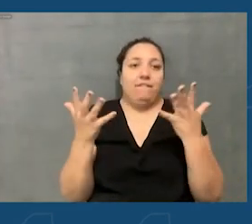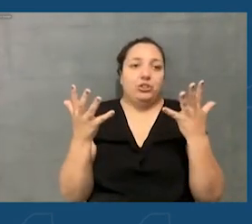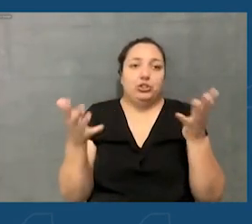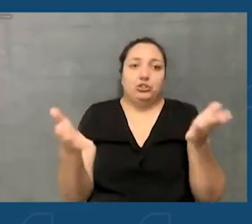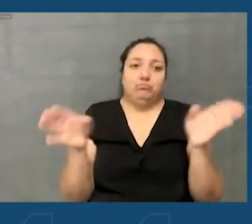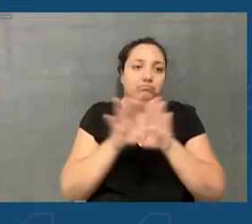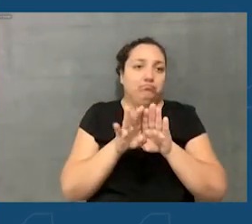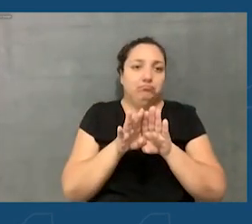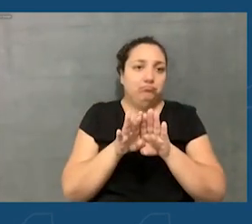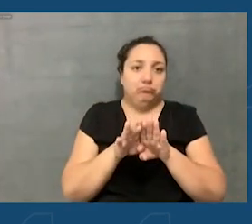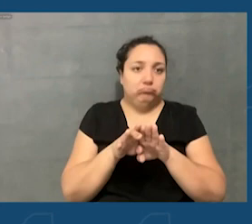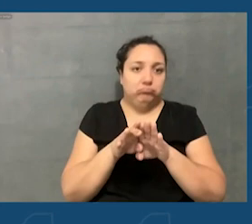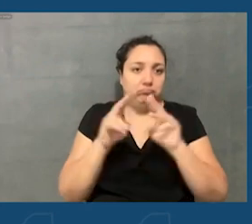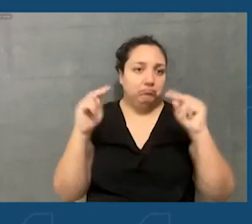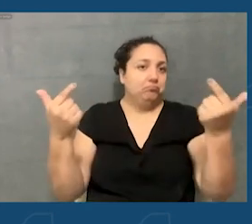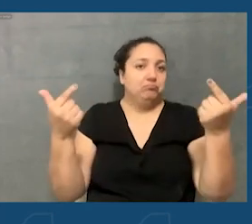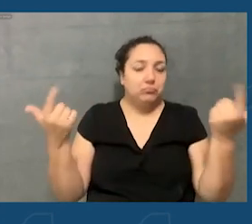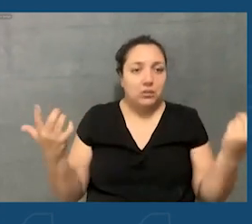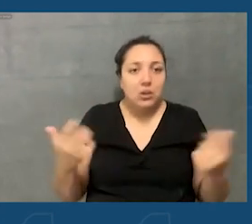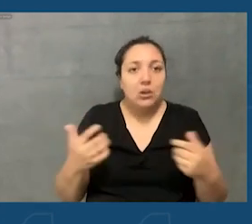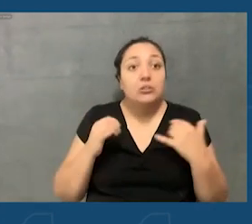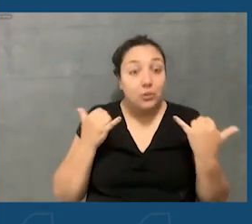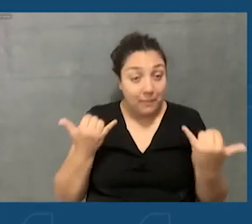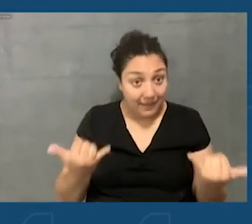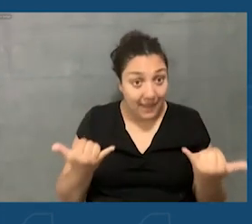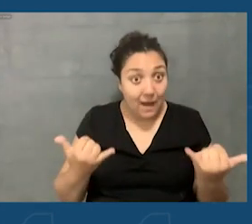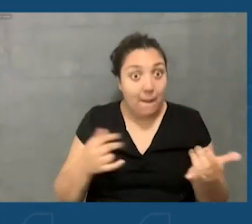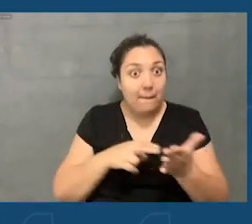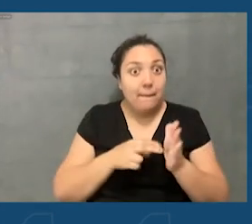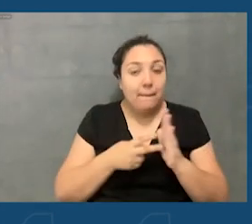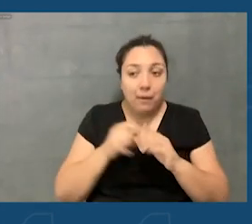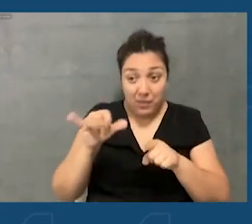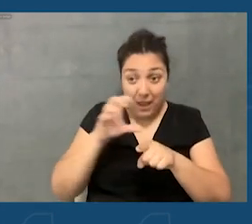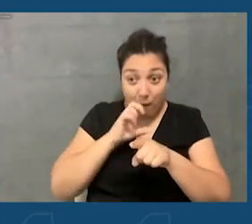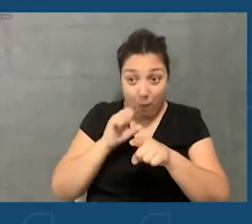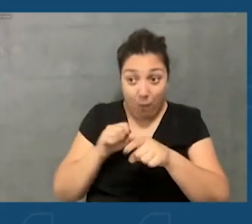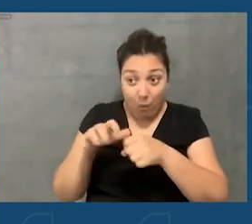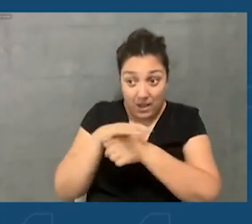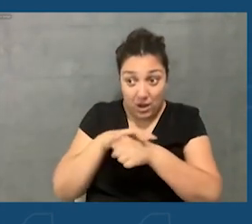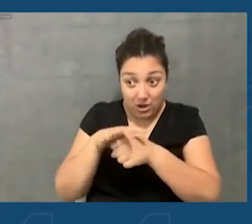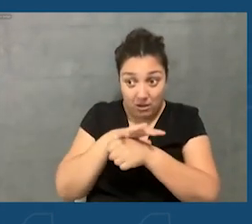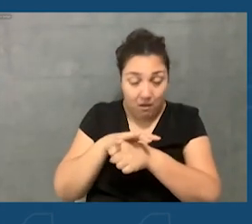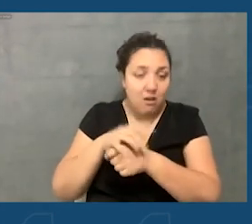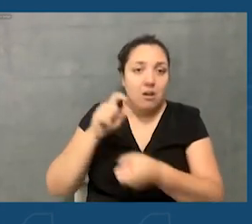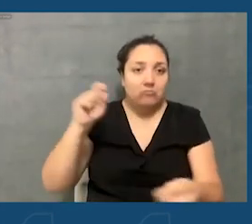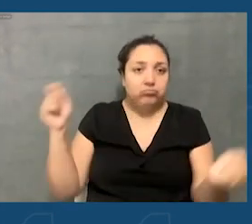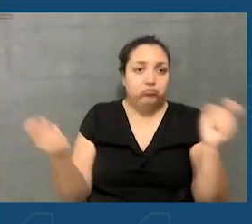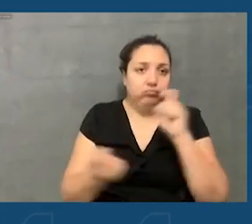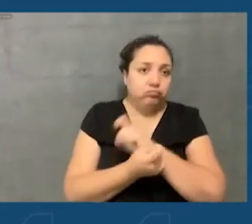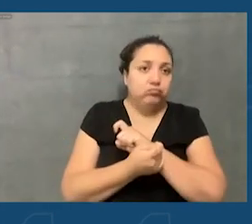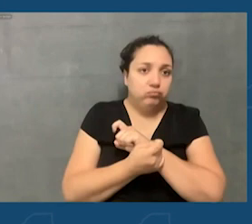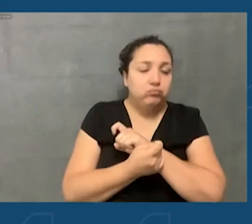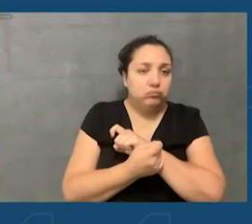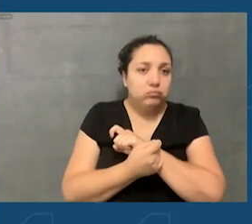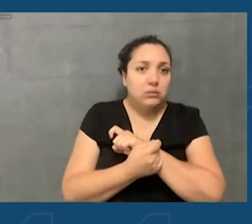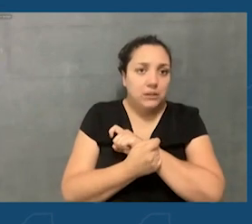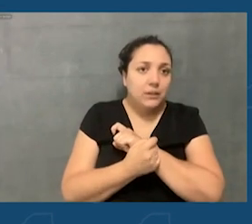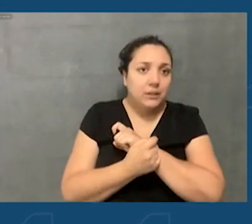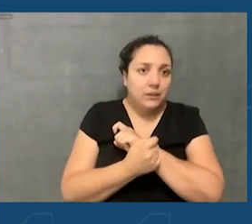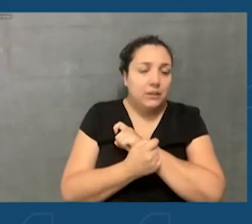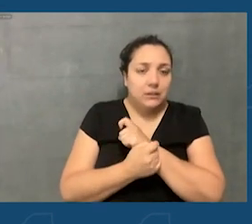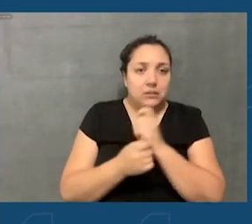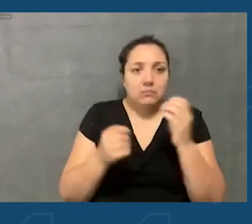That gives us an opportunity to take what used to be a public space and turn it again into something that is the public